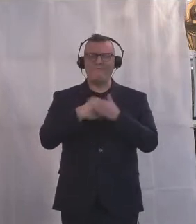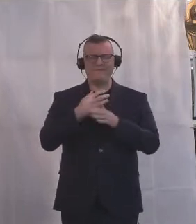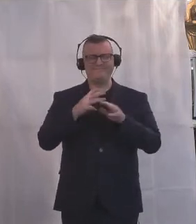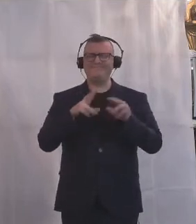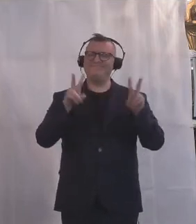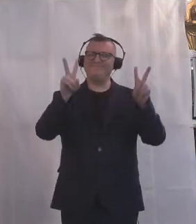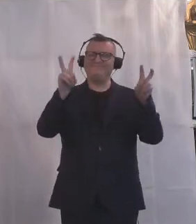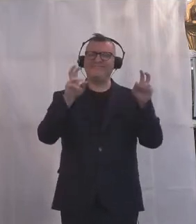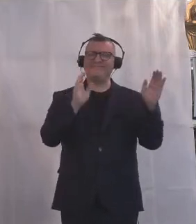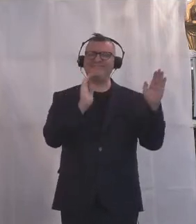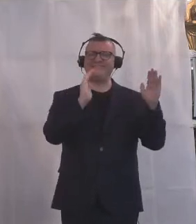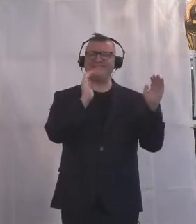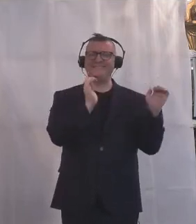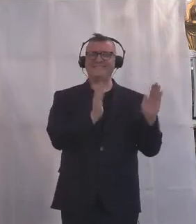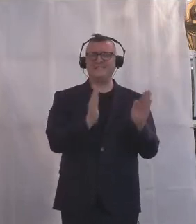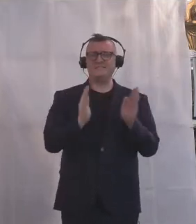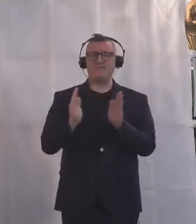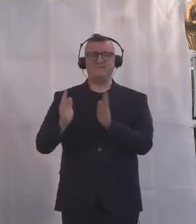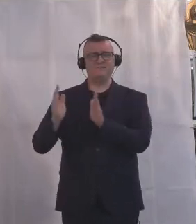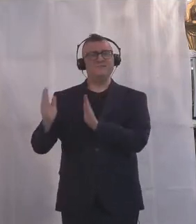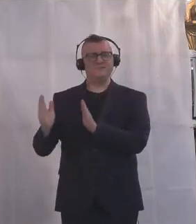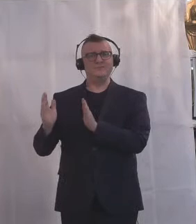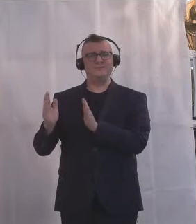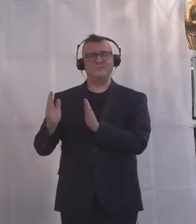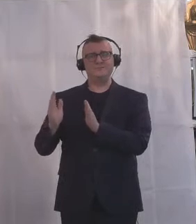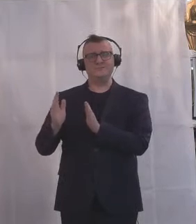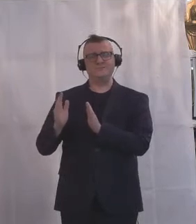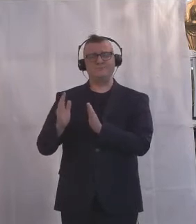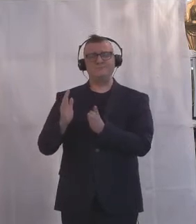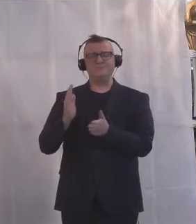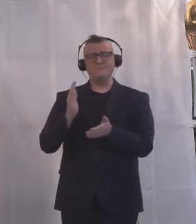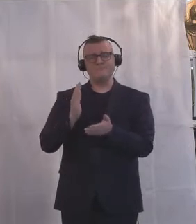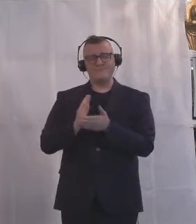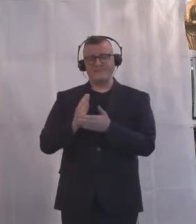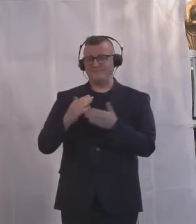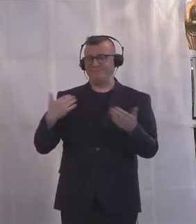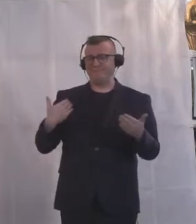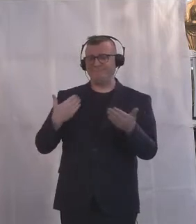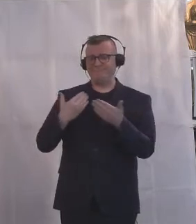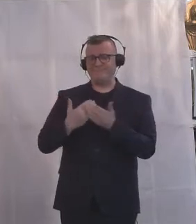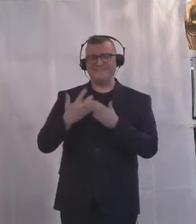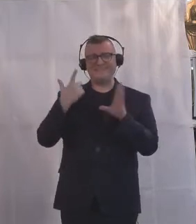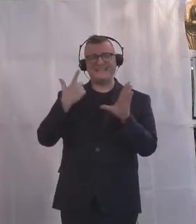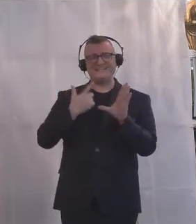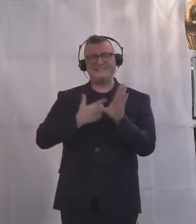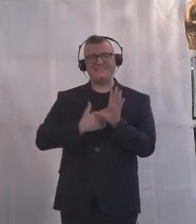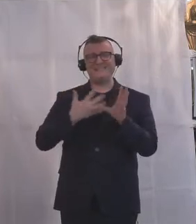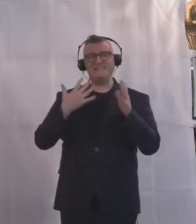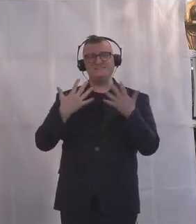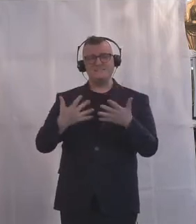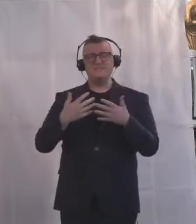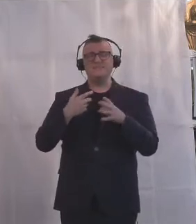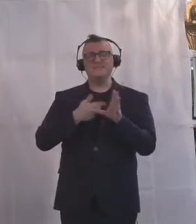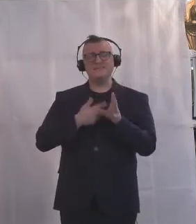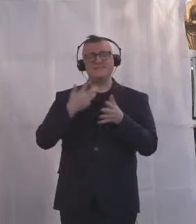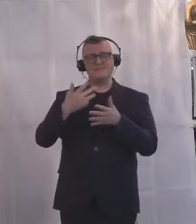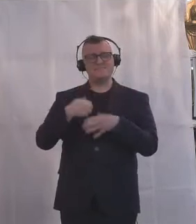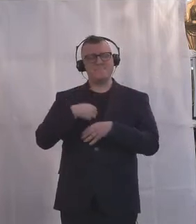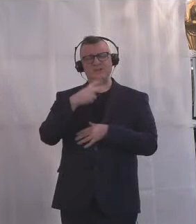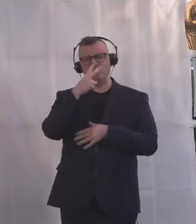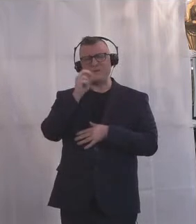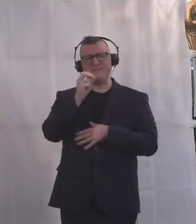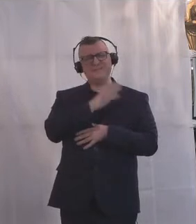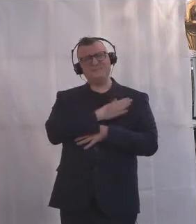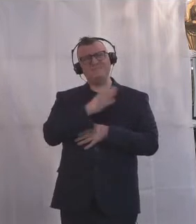seasons. It has been a really interesting decade for me in terms of my 20s. I've had a lot